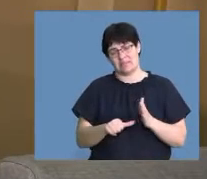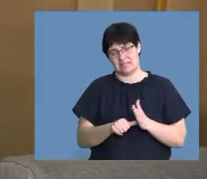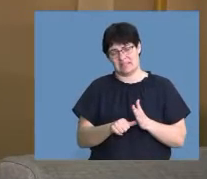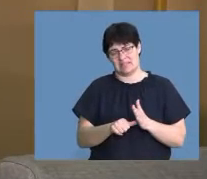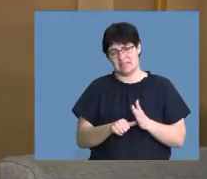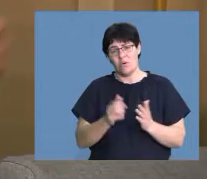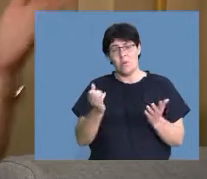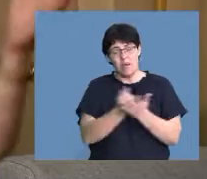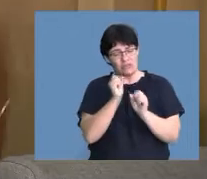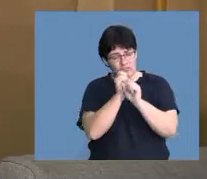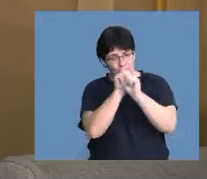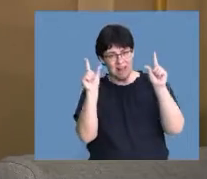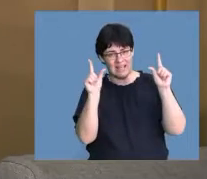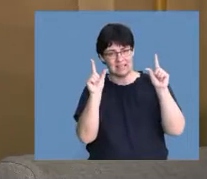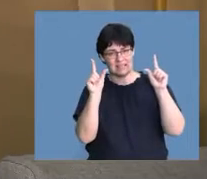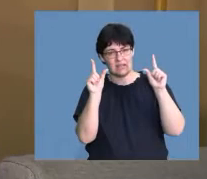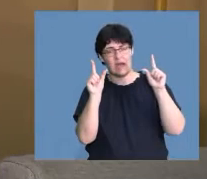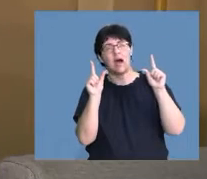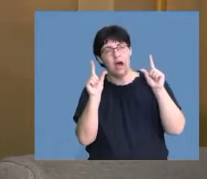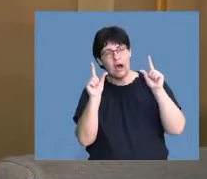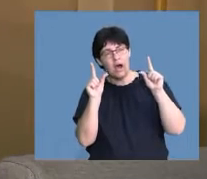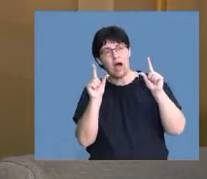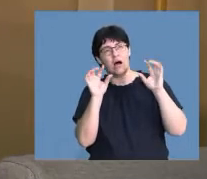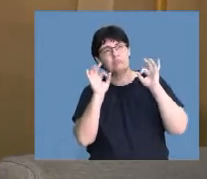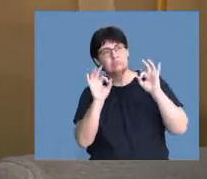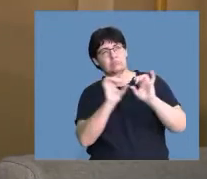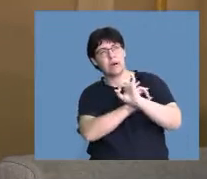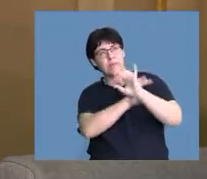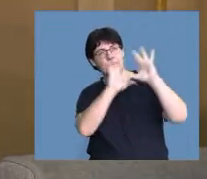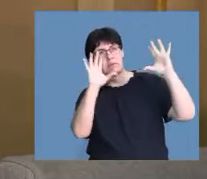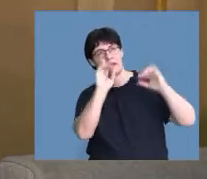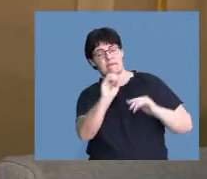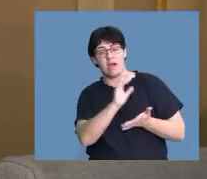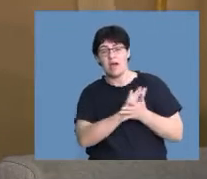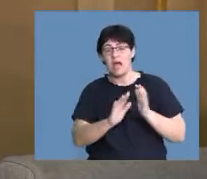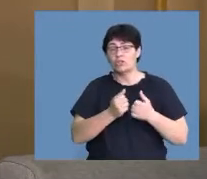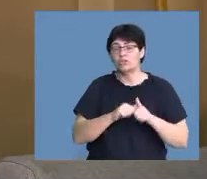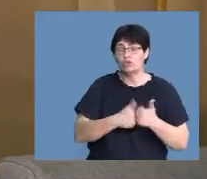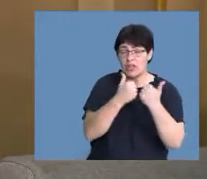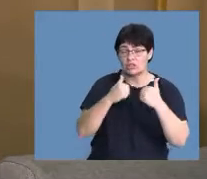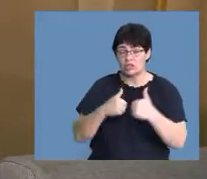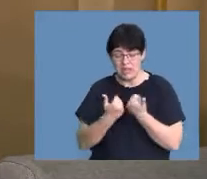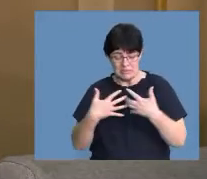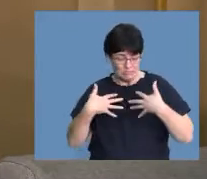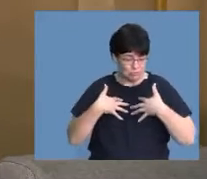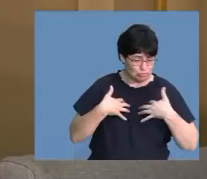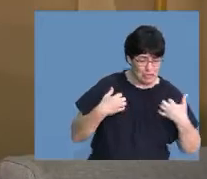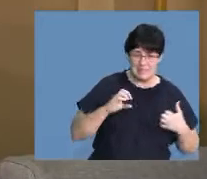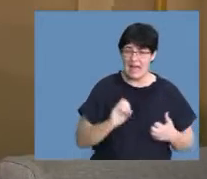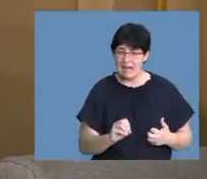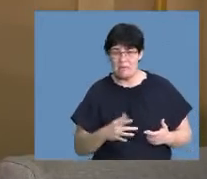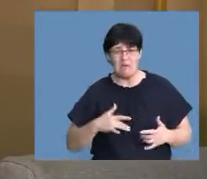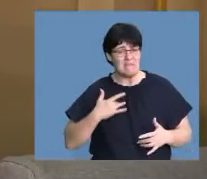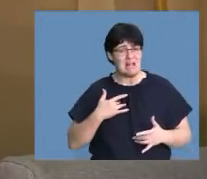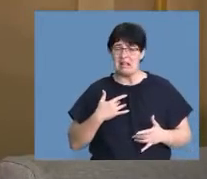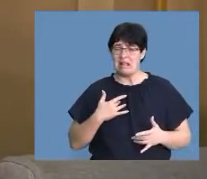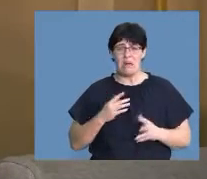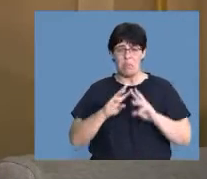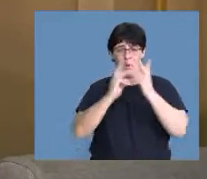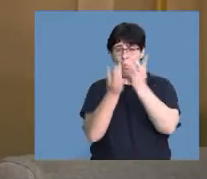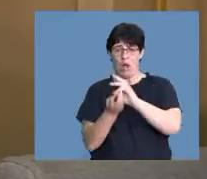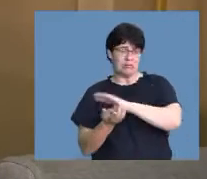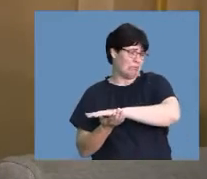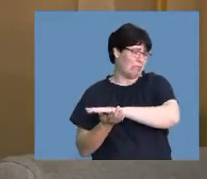you've got to realize, put things in perspective. And if you are having a challenge and you are stressing and you're feeling like your world's spinning out of